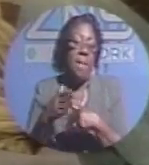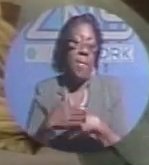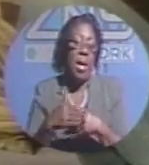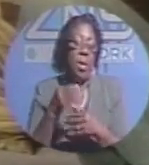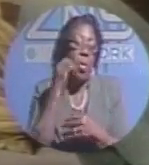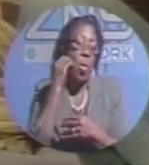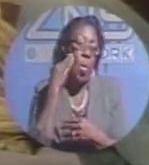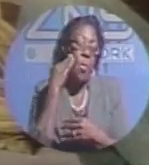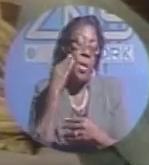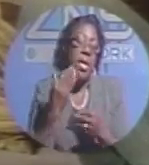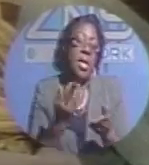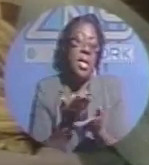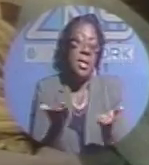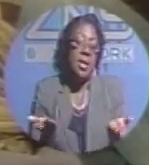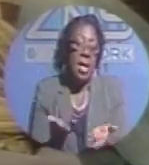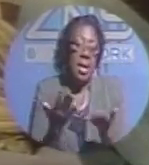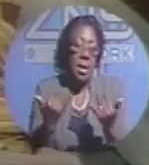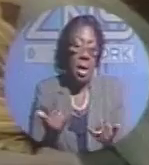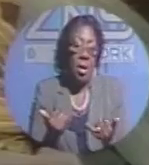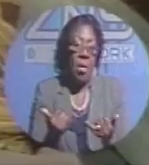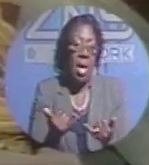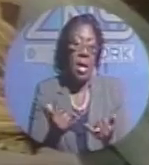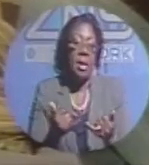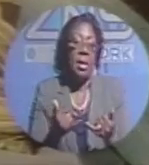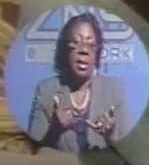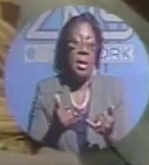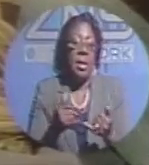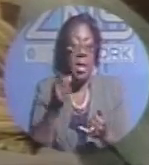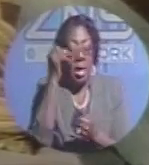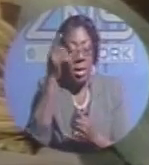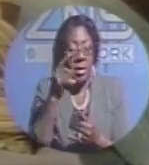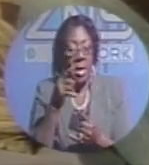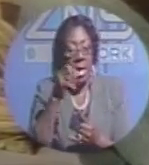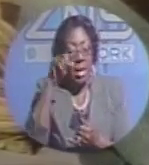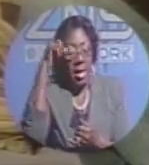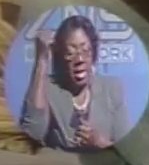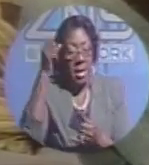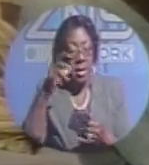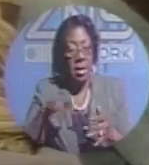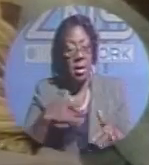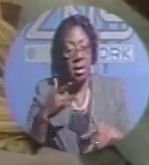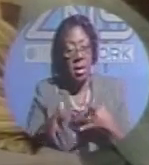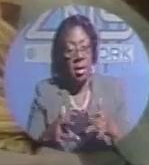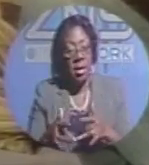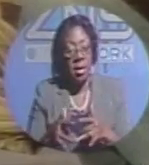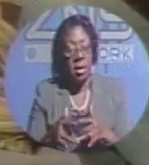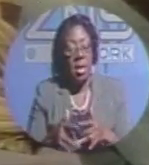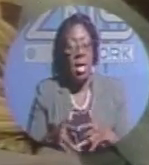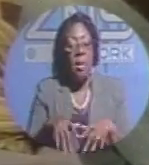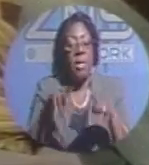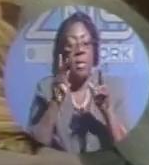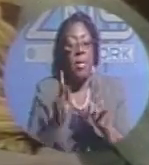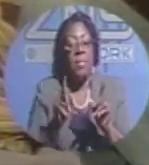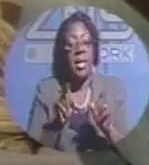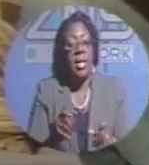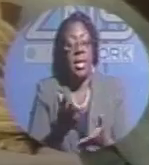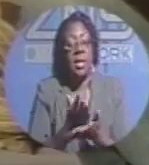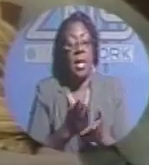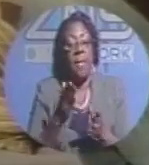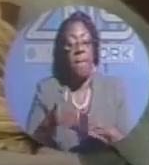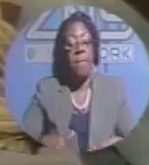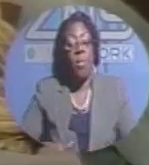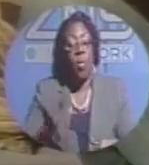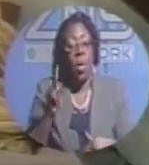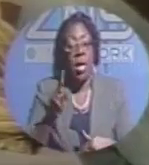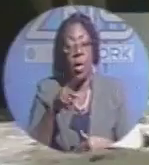He's here now, and I understand his concerns, but, the people need somebody who has spent a lot of time here, who understands the